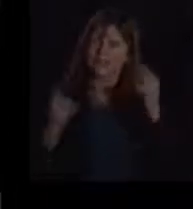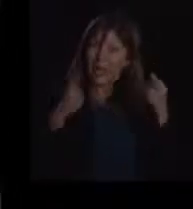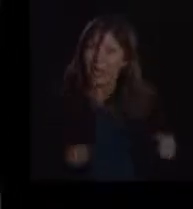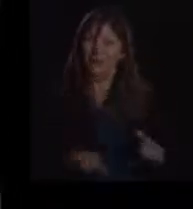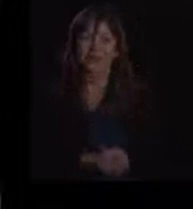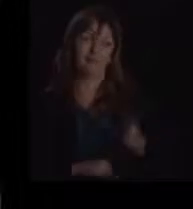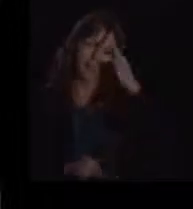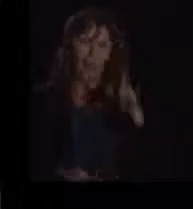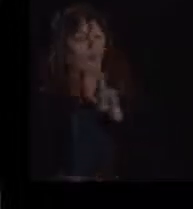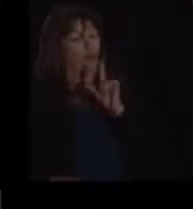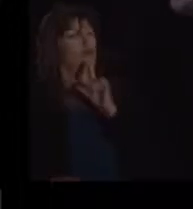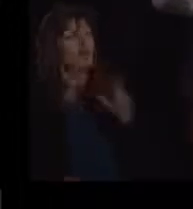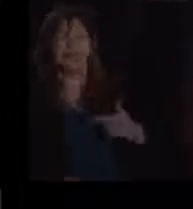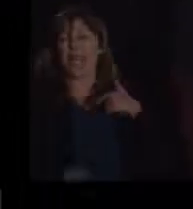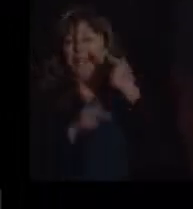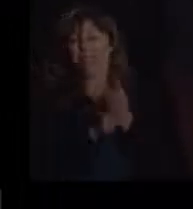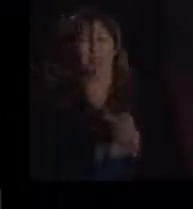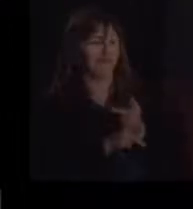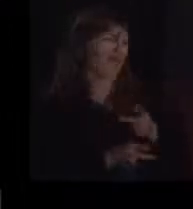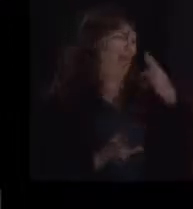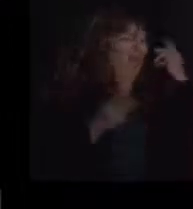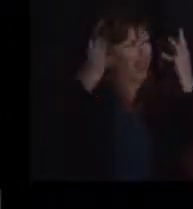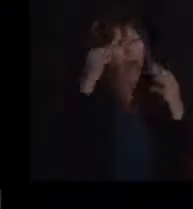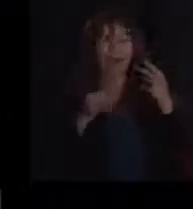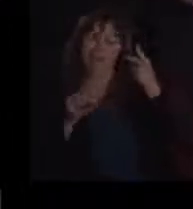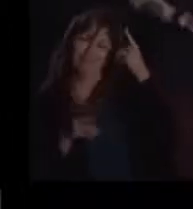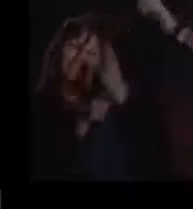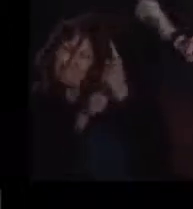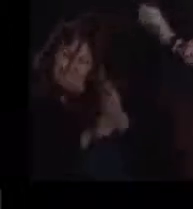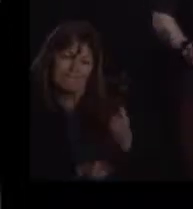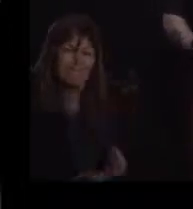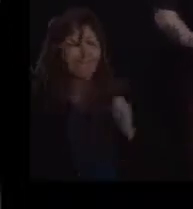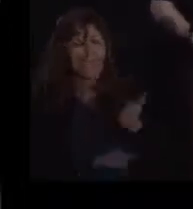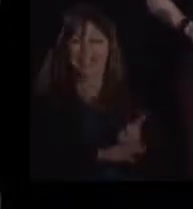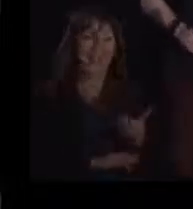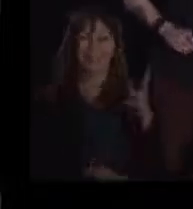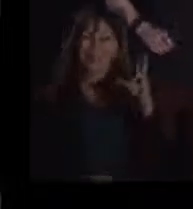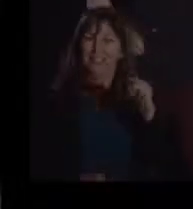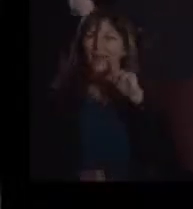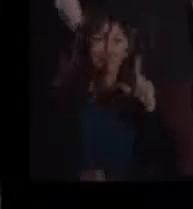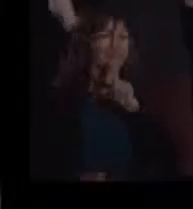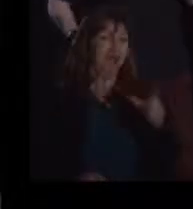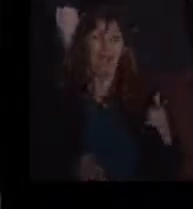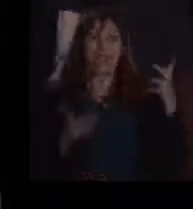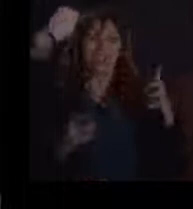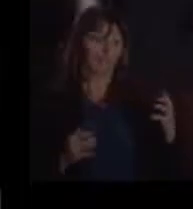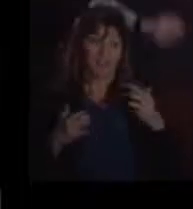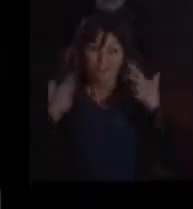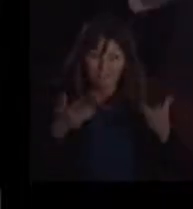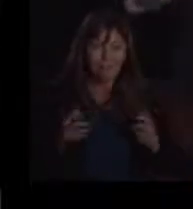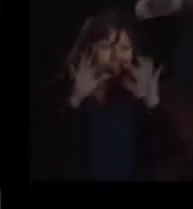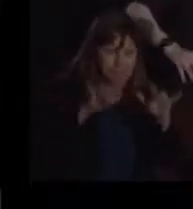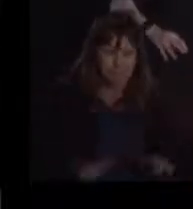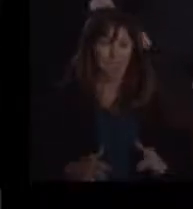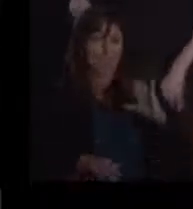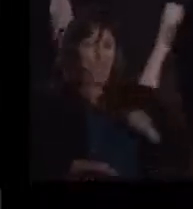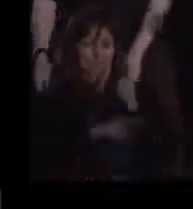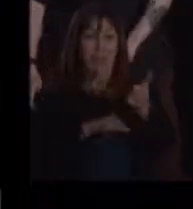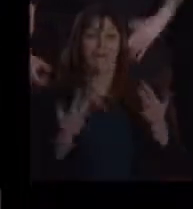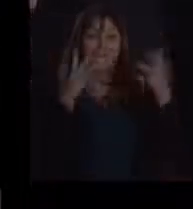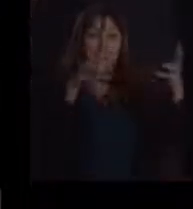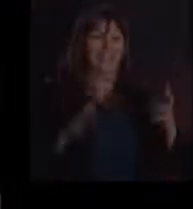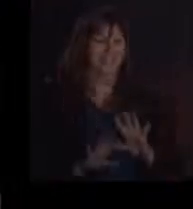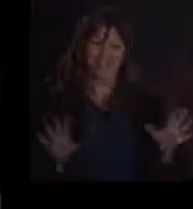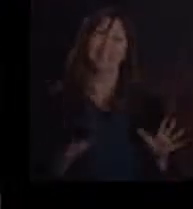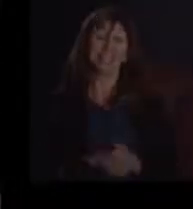this is a carefully curated cross section of, like, you literally just open Photoshop and went,